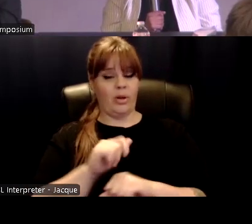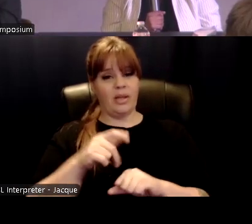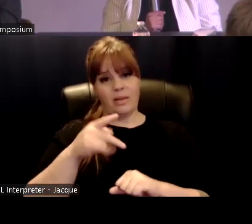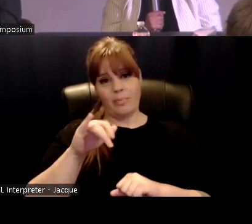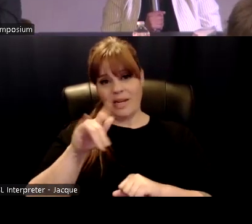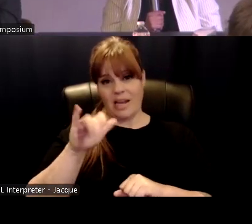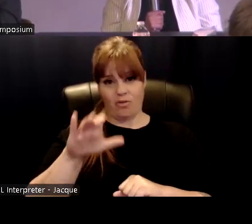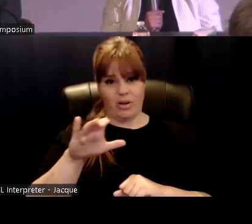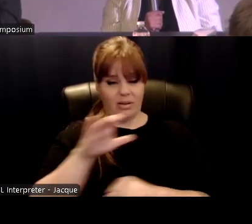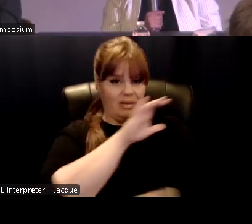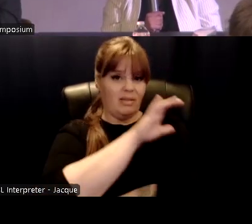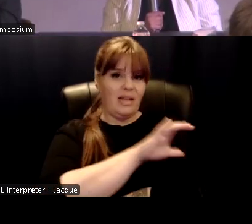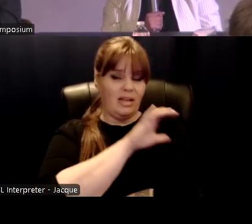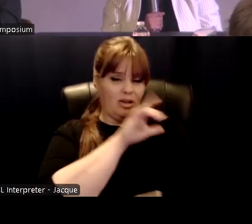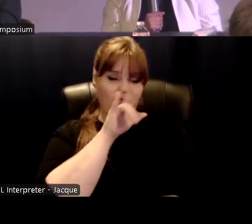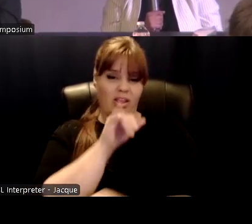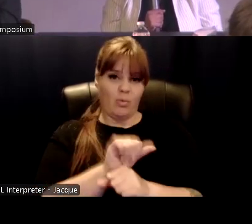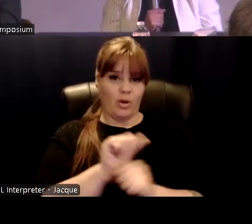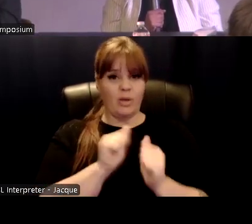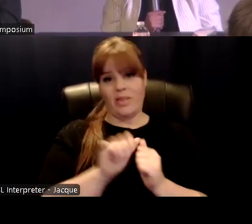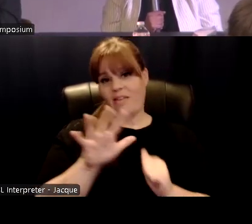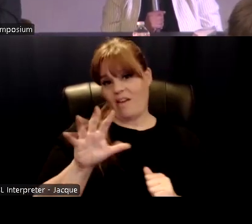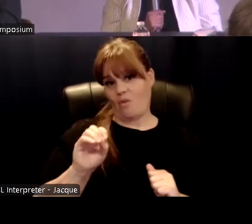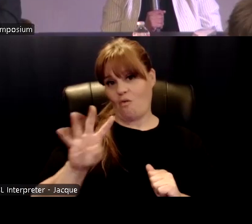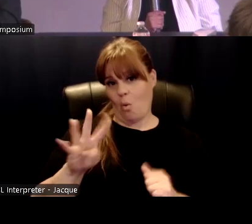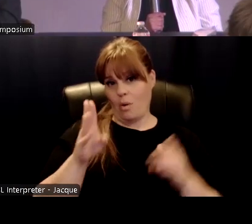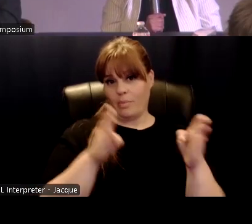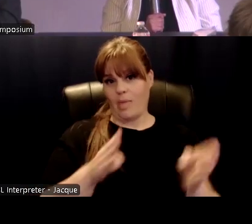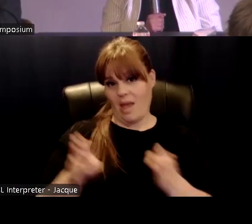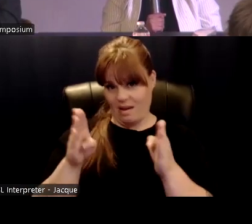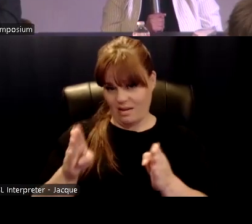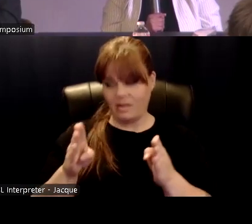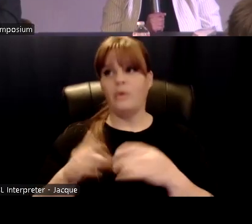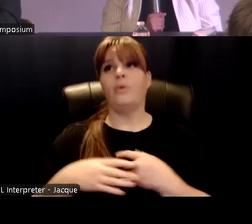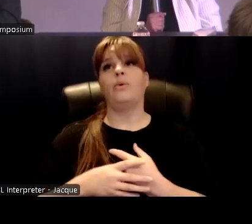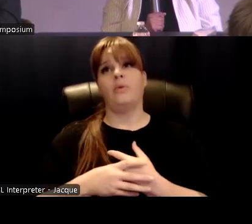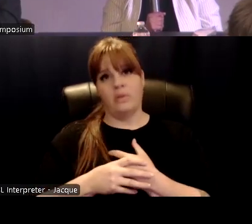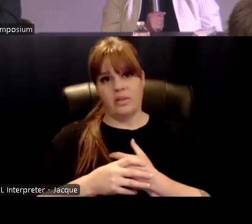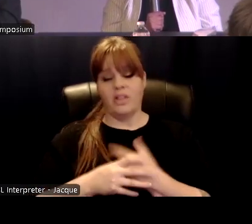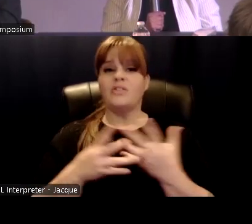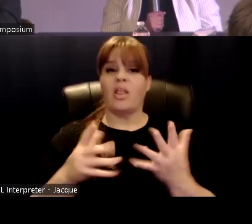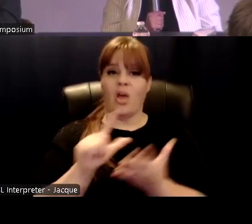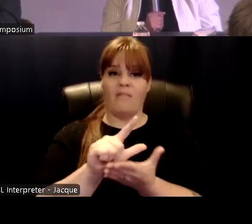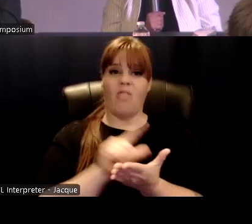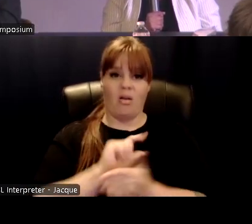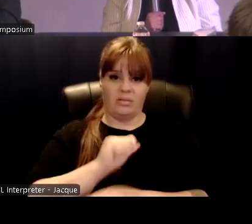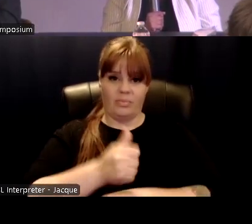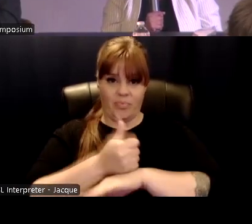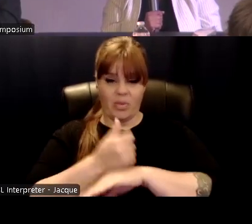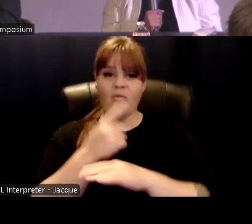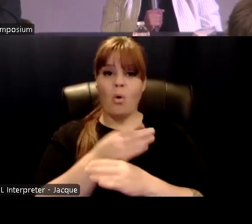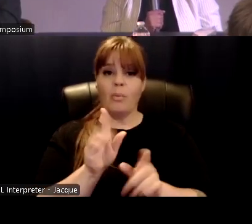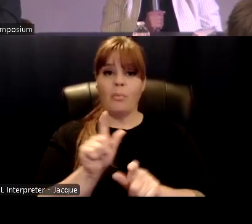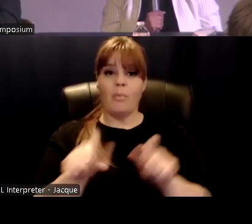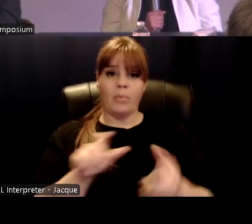really working with the 504 plan. There's a lot of laws in place, particularly for public school